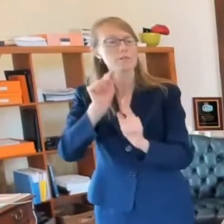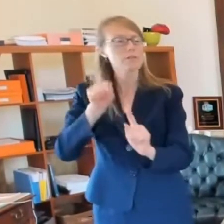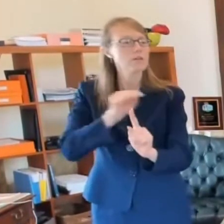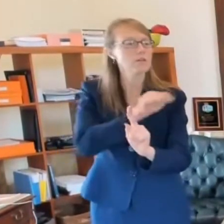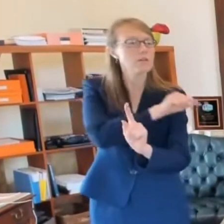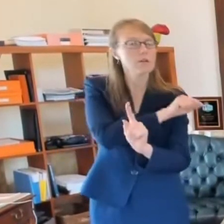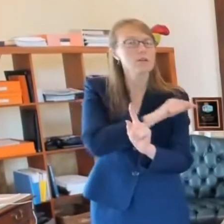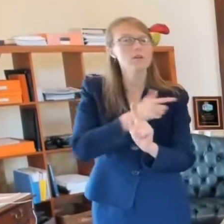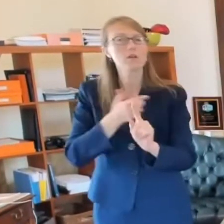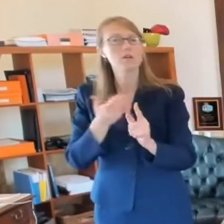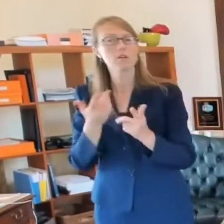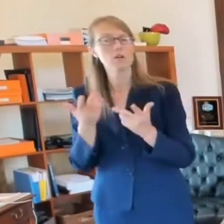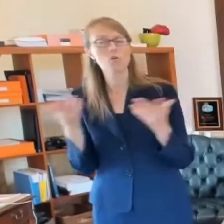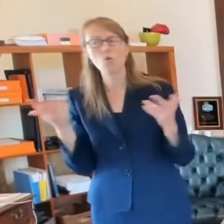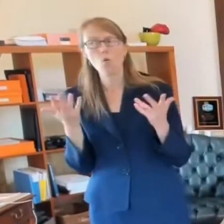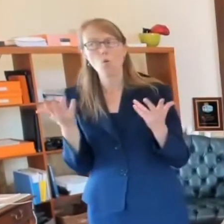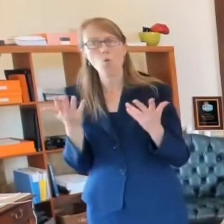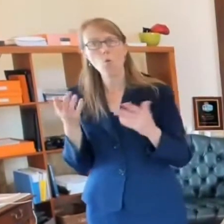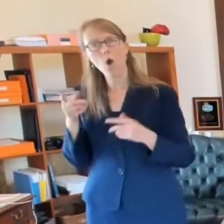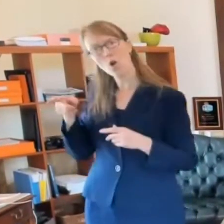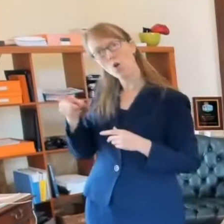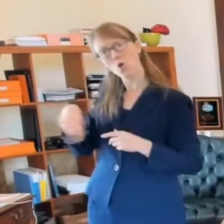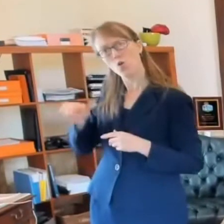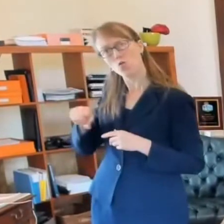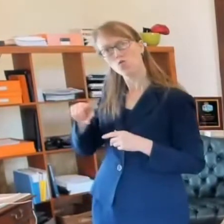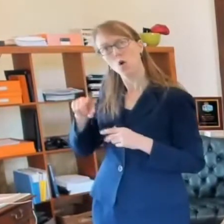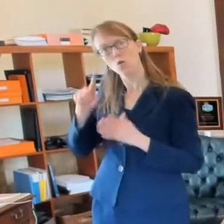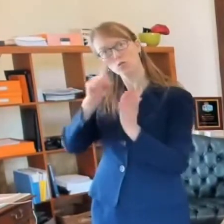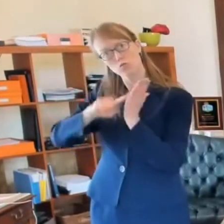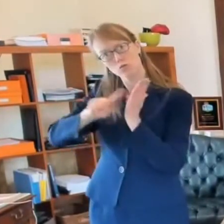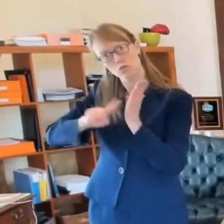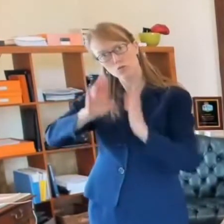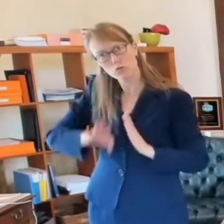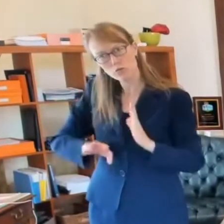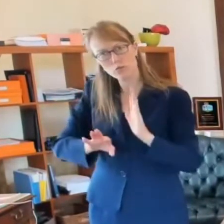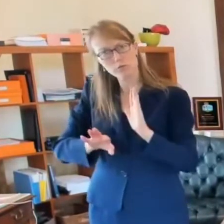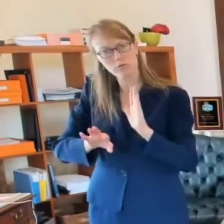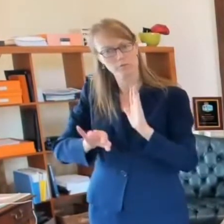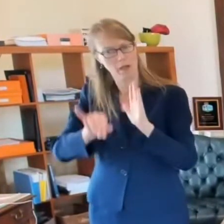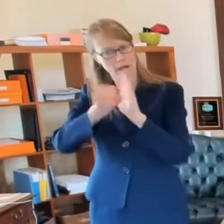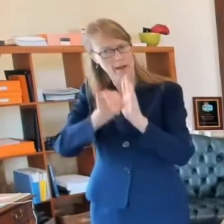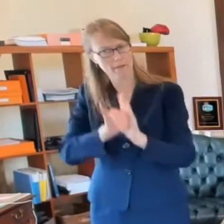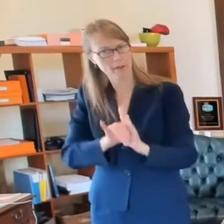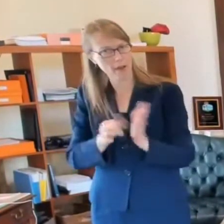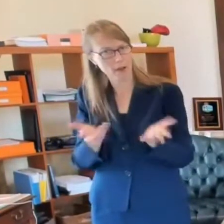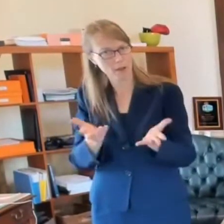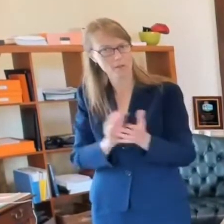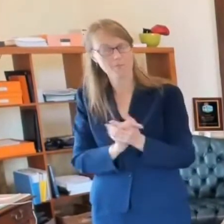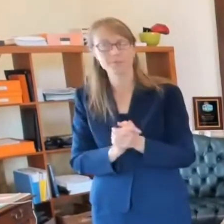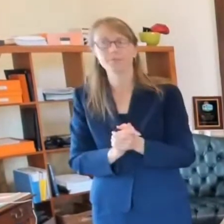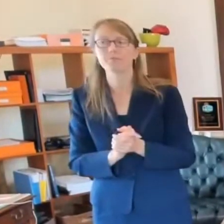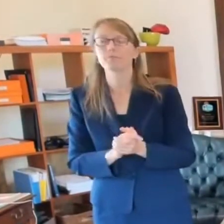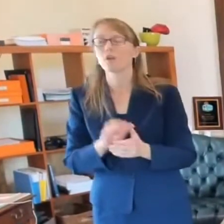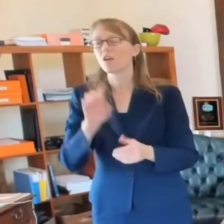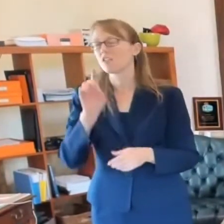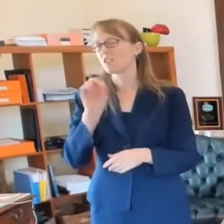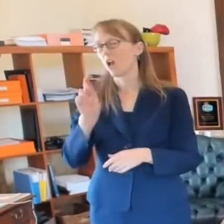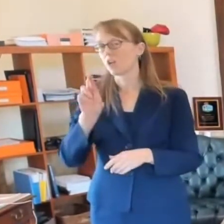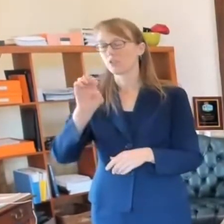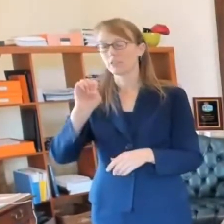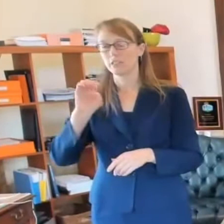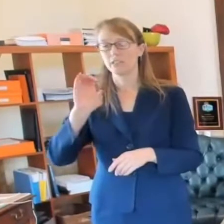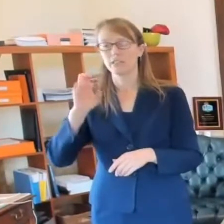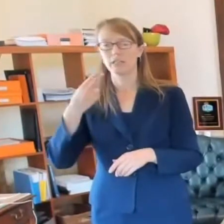but he's tied up doing something else. And what he would tell you is that this is full community spread. Yes, we